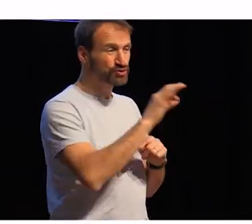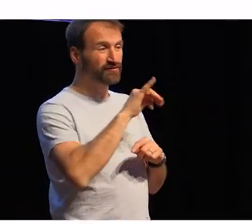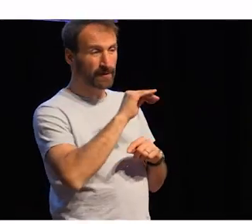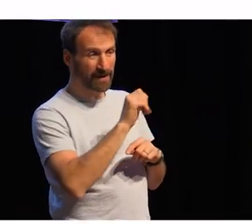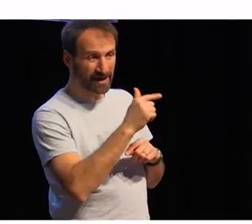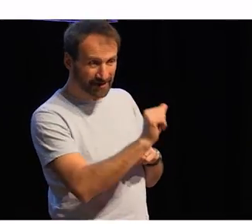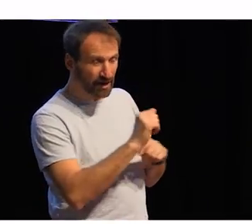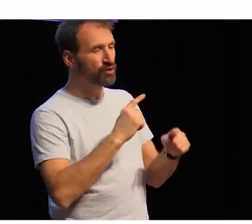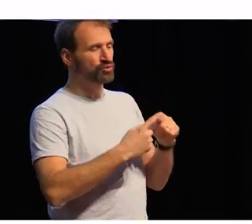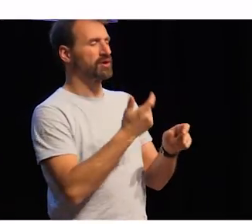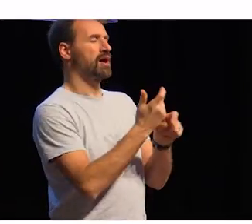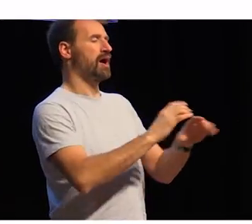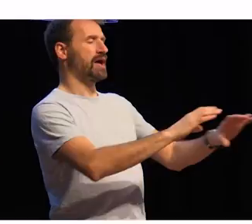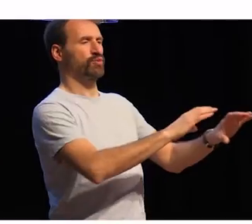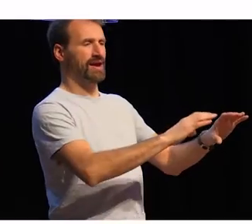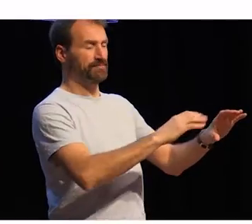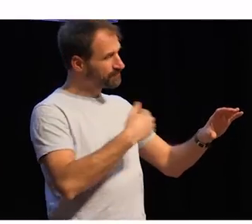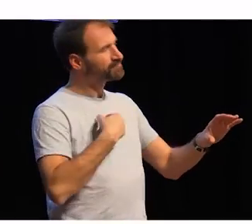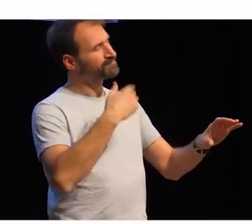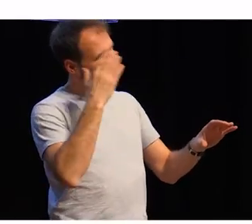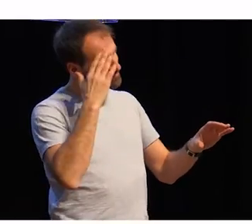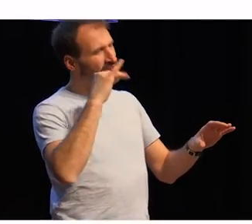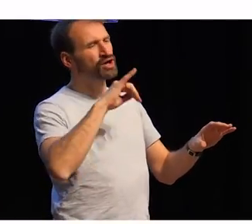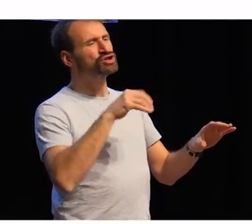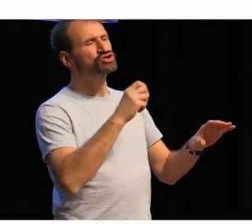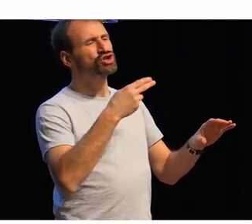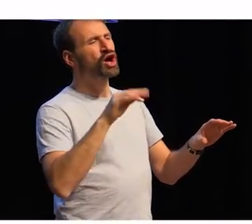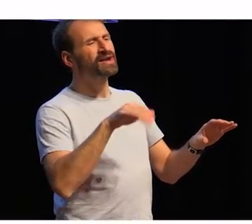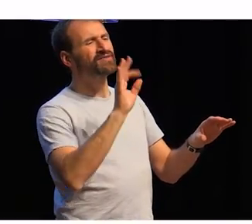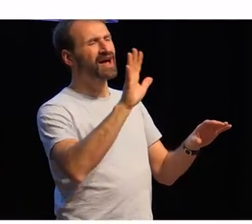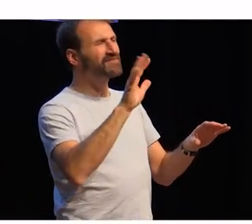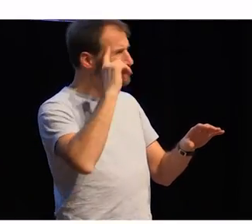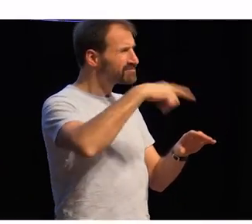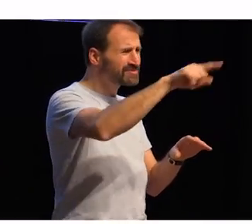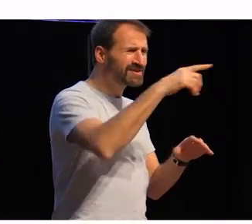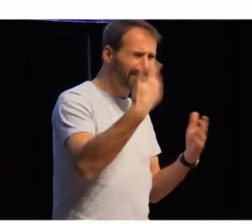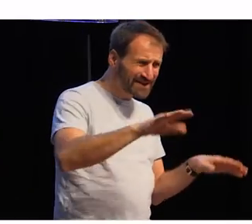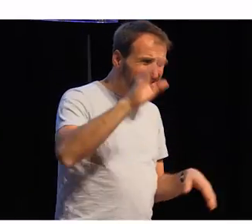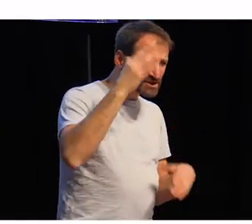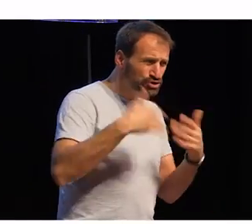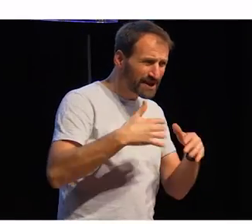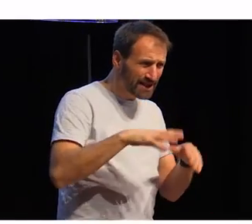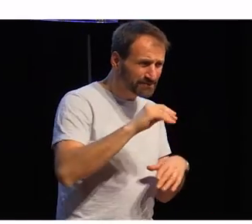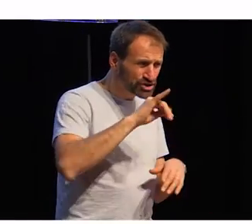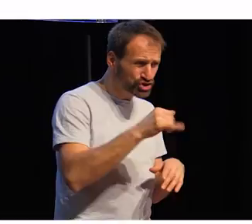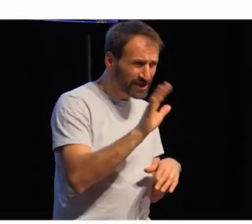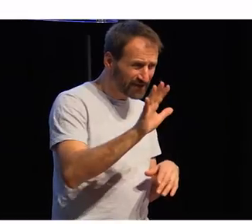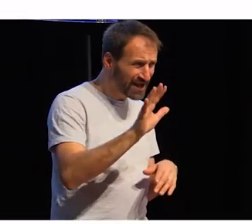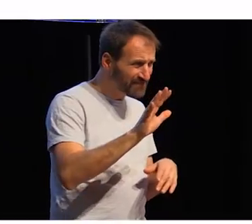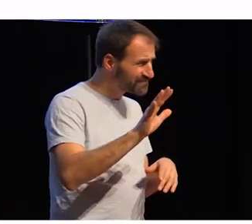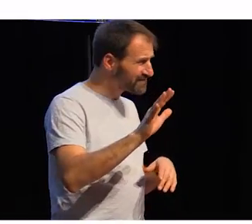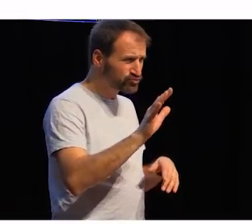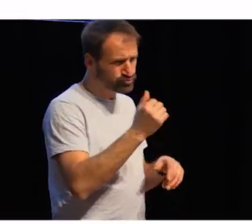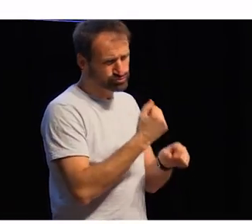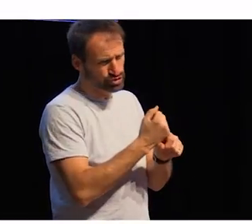have two other Johnny 5. I know some of you have played with it. How many of you have played with Johnny 5 before? Some of you have played with it. And Johnny